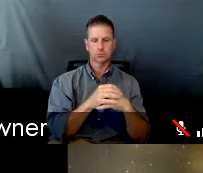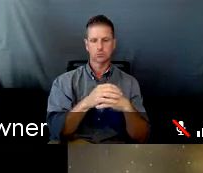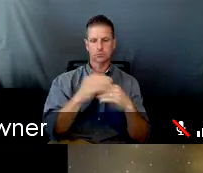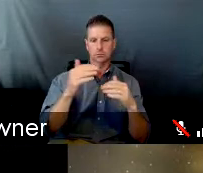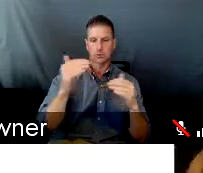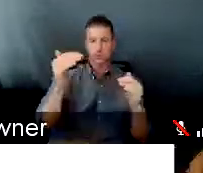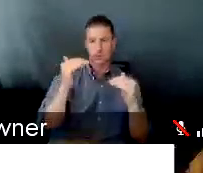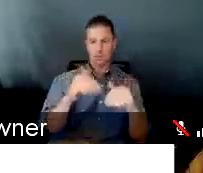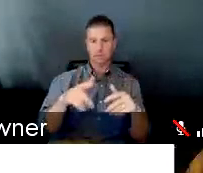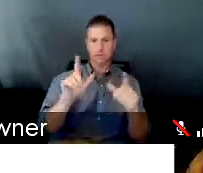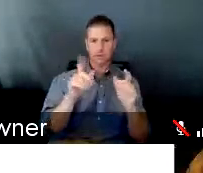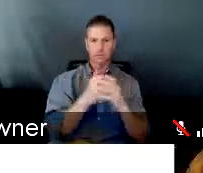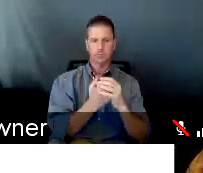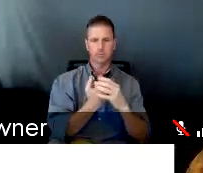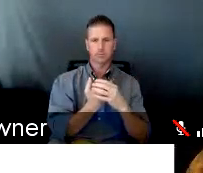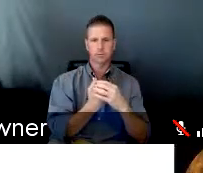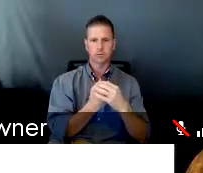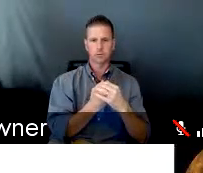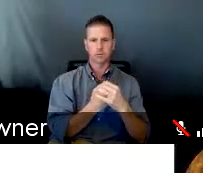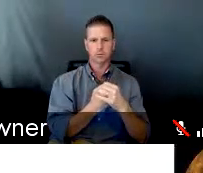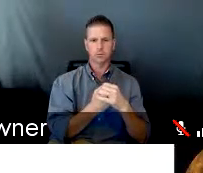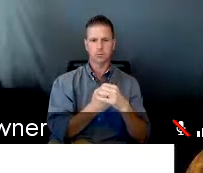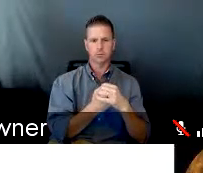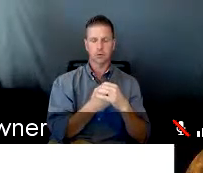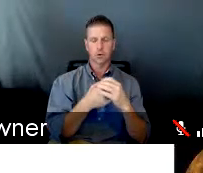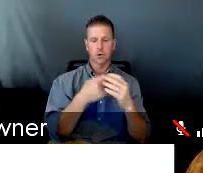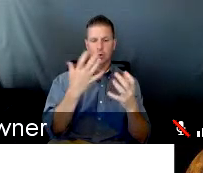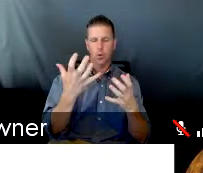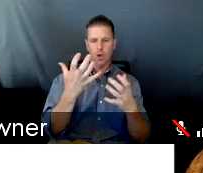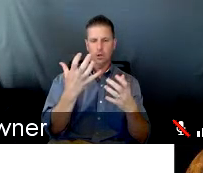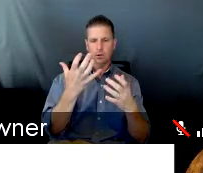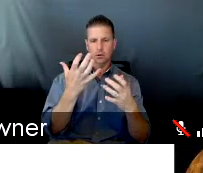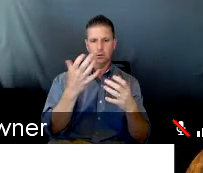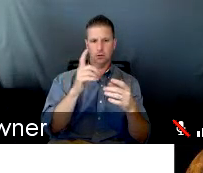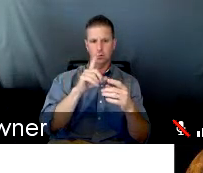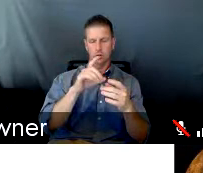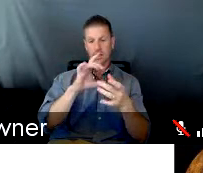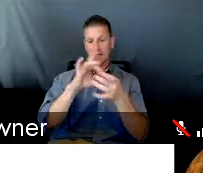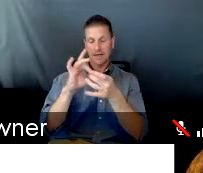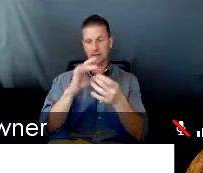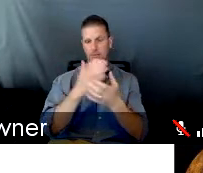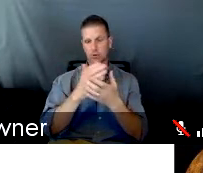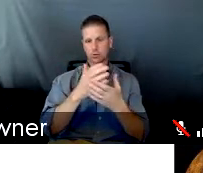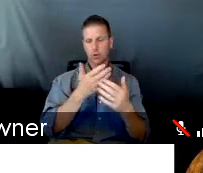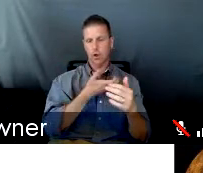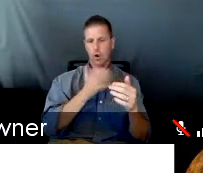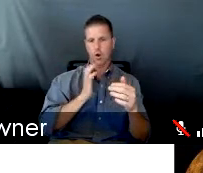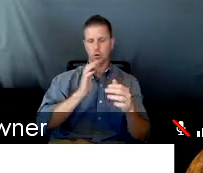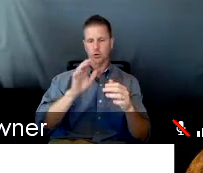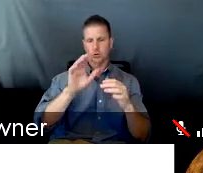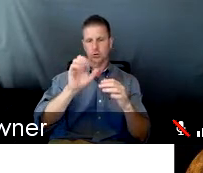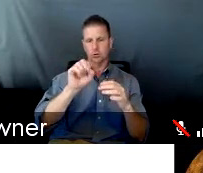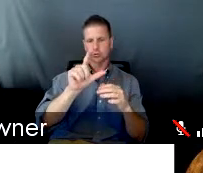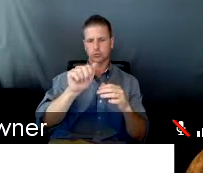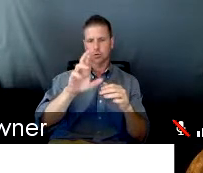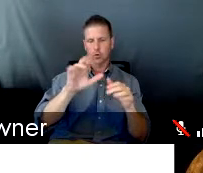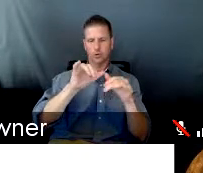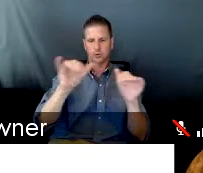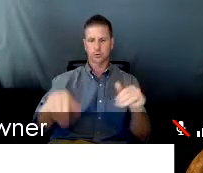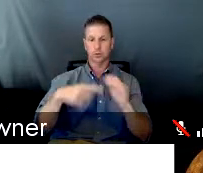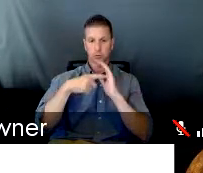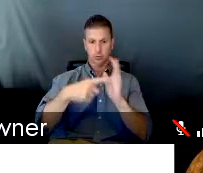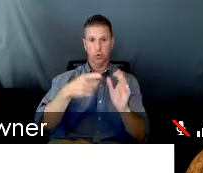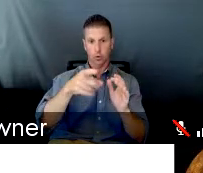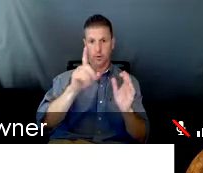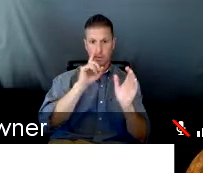Next slide, please. So I wanted to make a connection to our solar system in that I showed you the